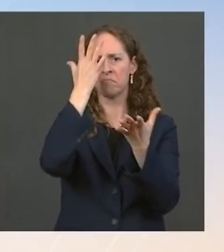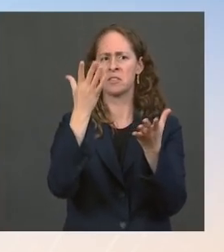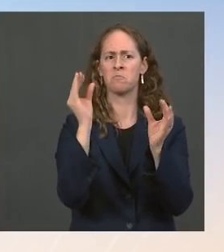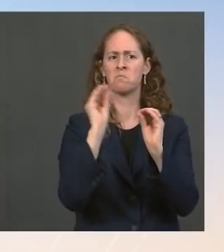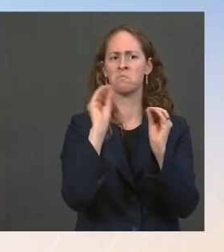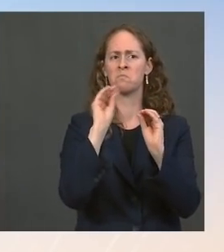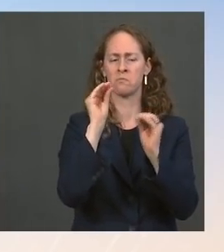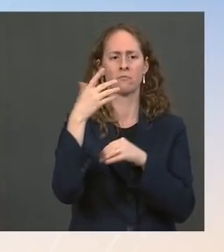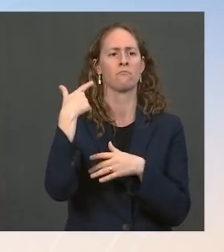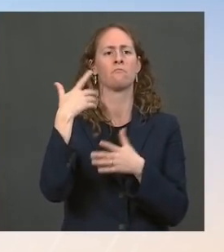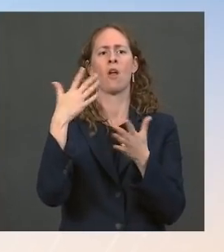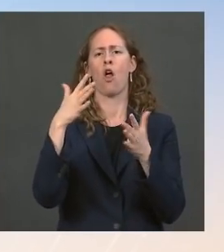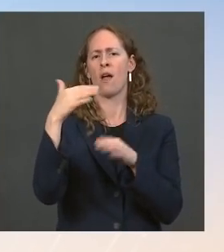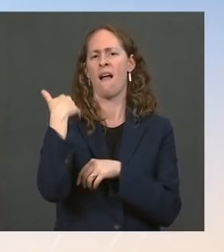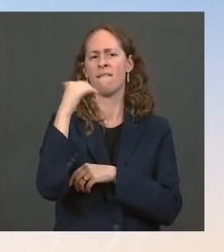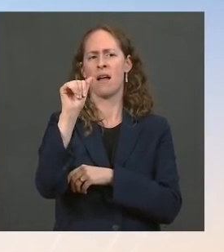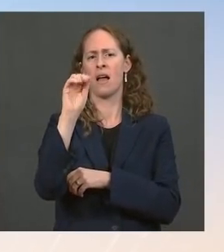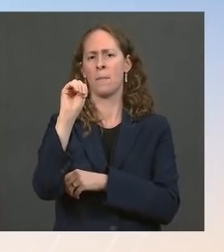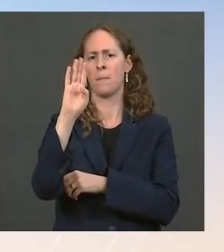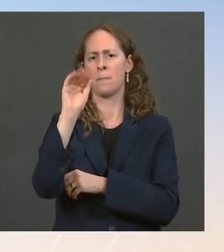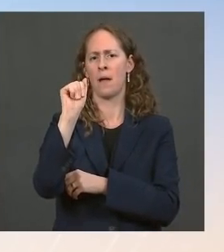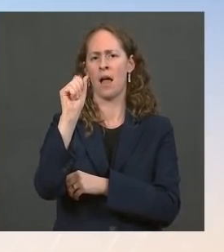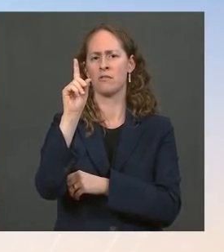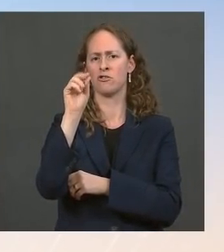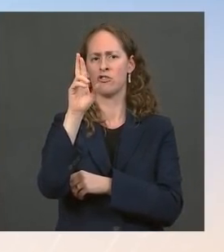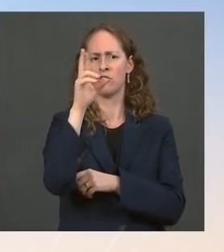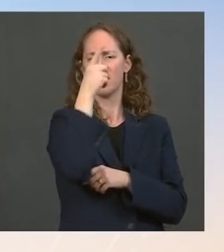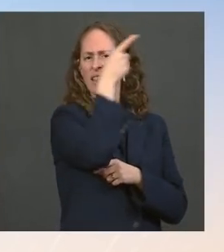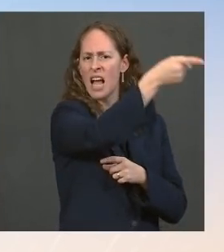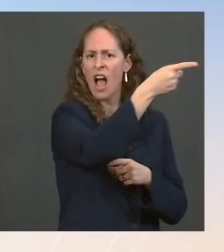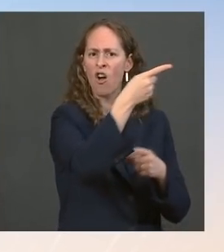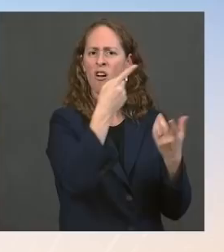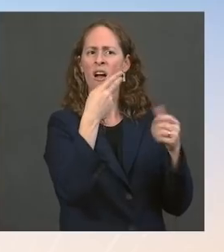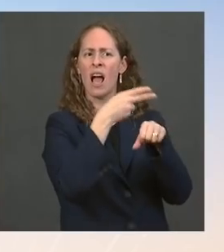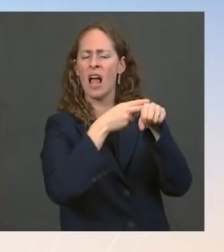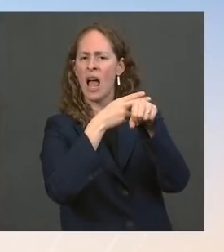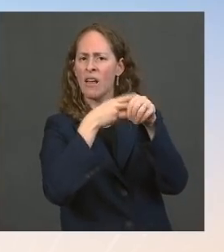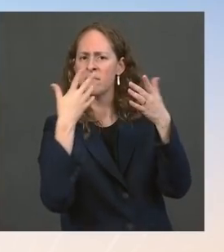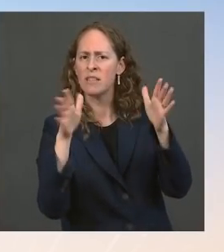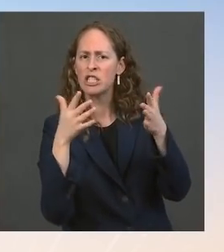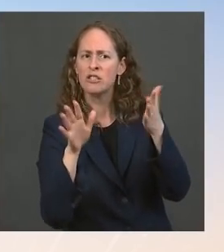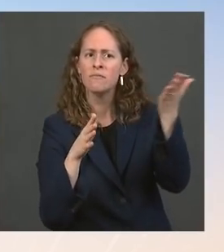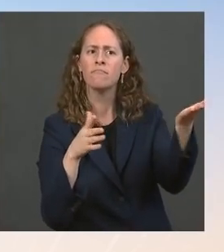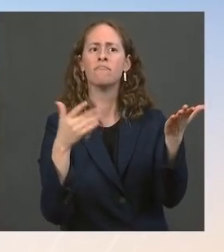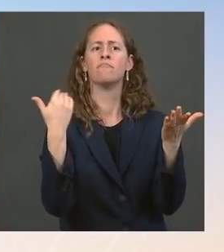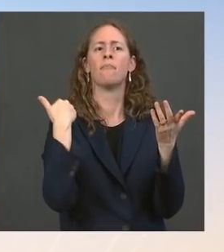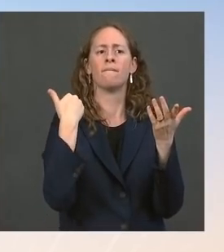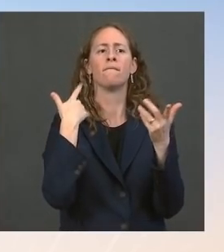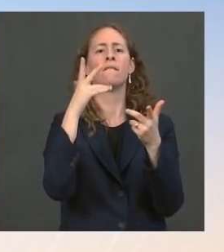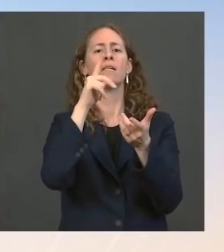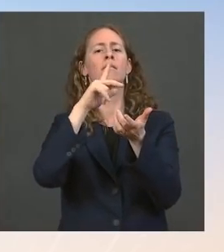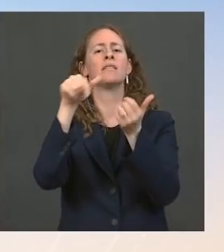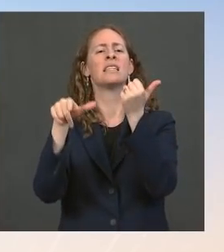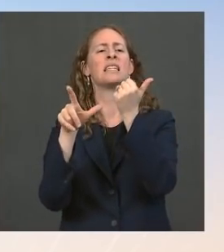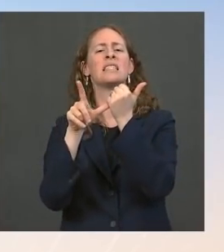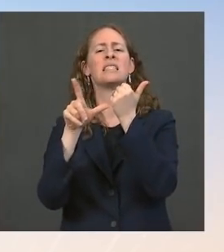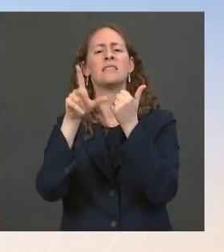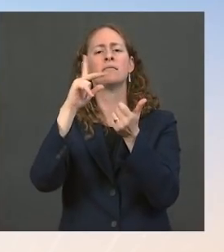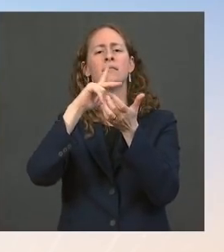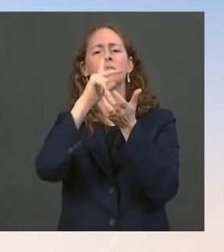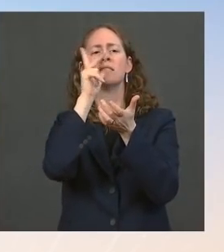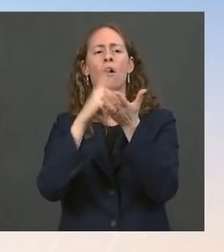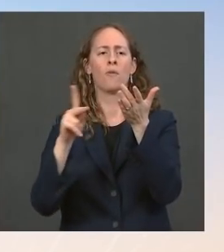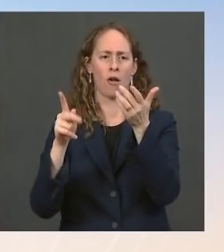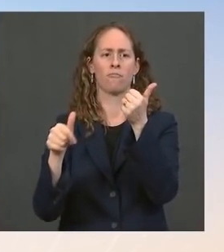have a robust presence on the ground. We have a newly installed assistant secretary for the Western Hemisphere, all of whom